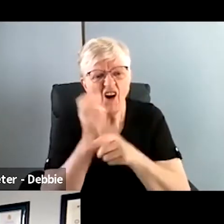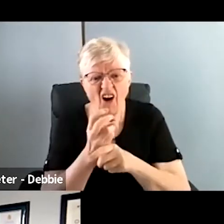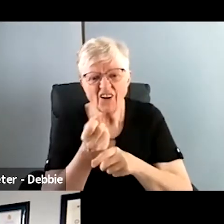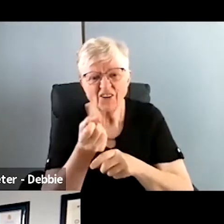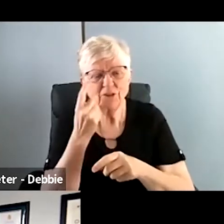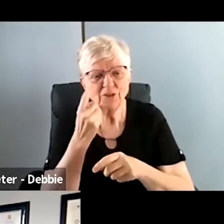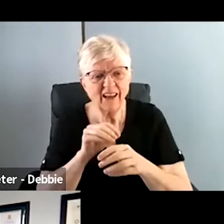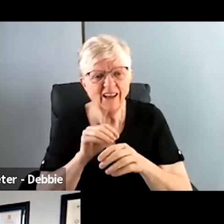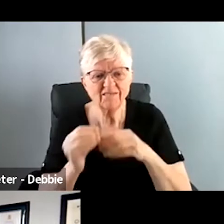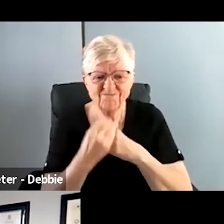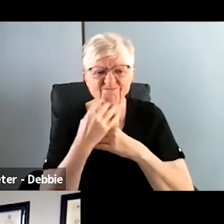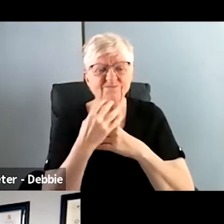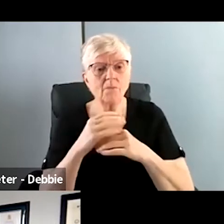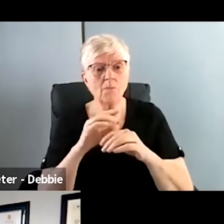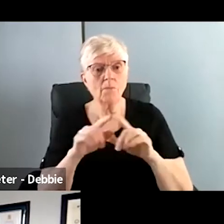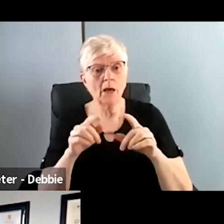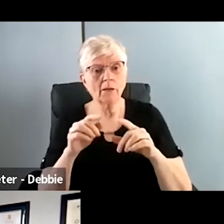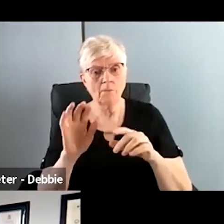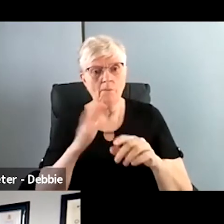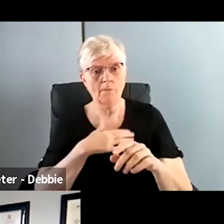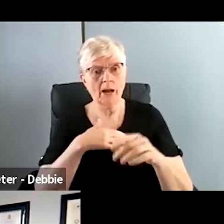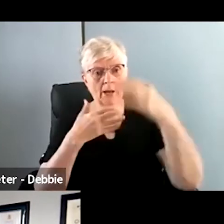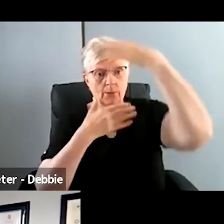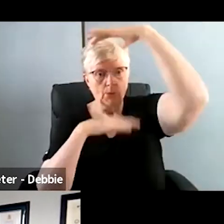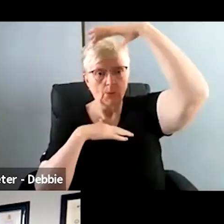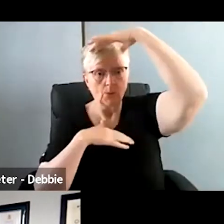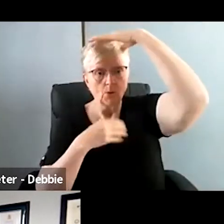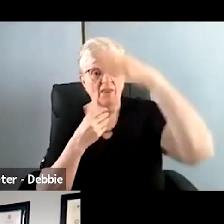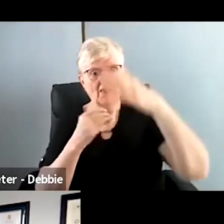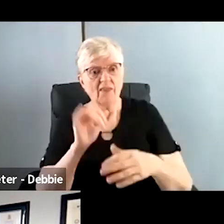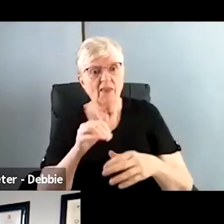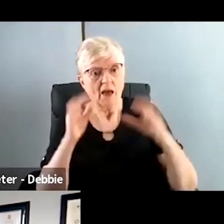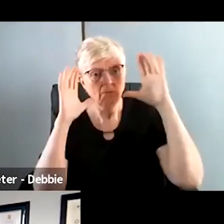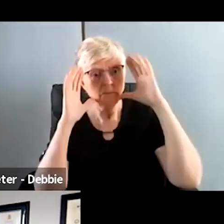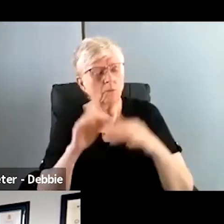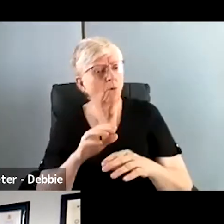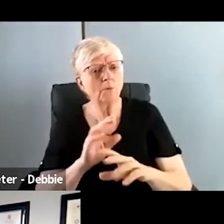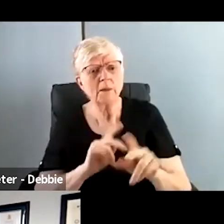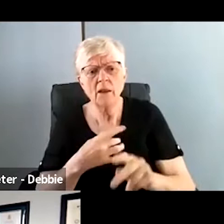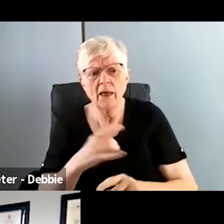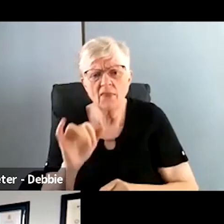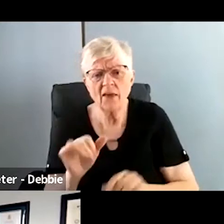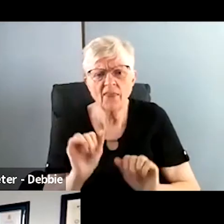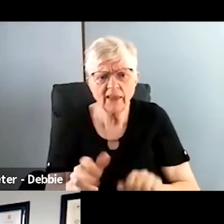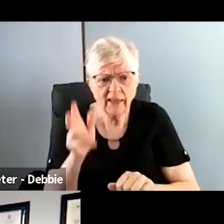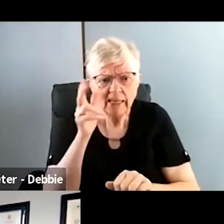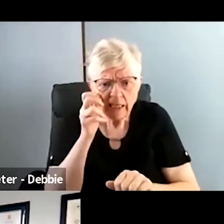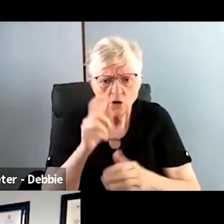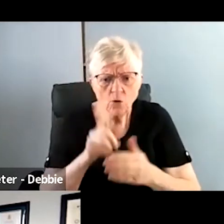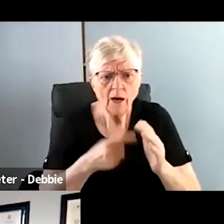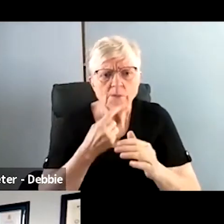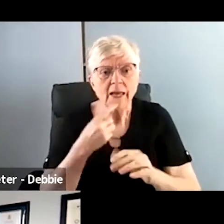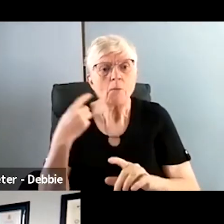whether they have a hearing loss or not, say they appreciate, because then they can hear what I'm saying and share my